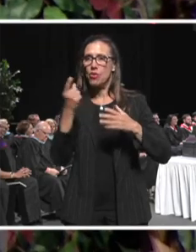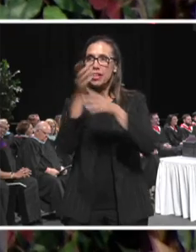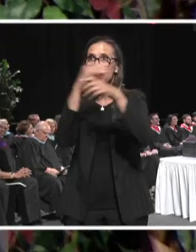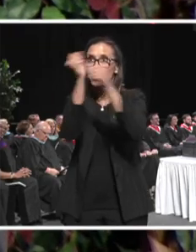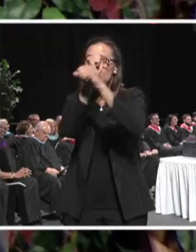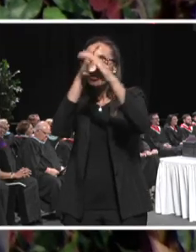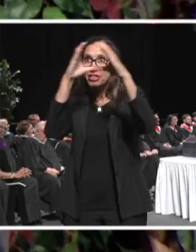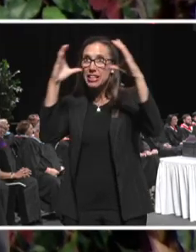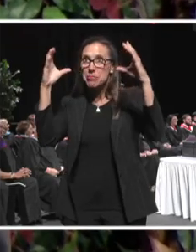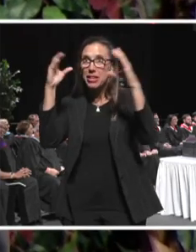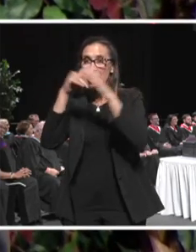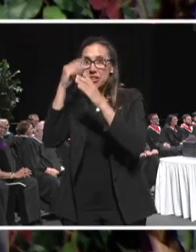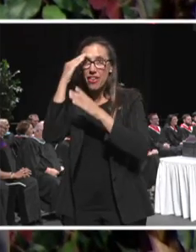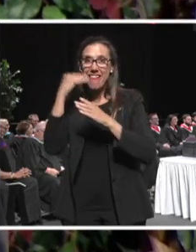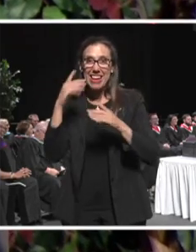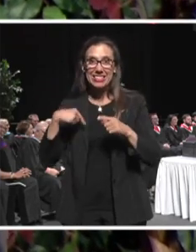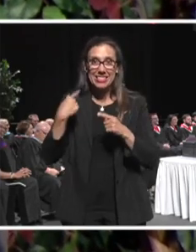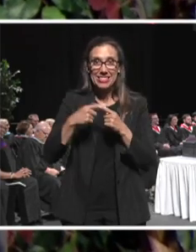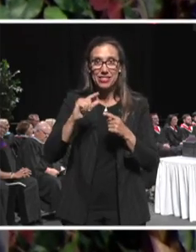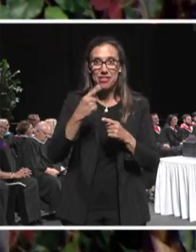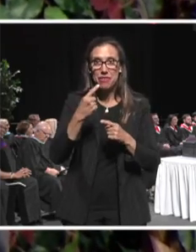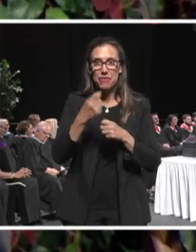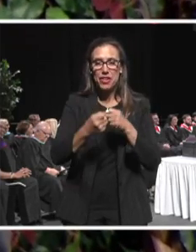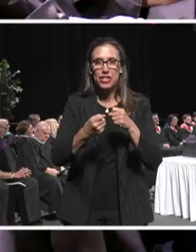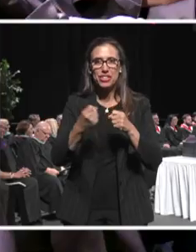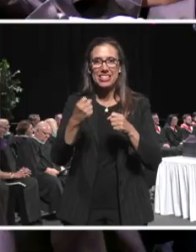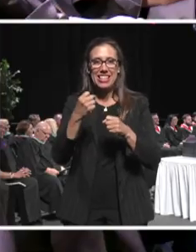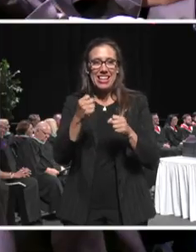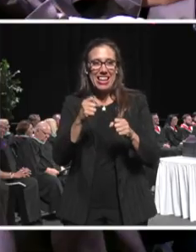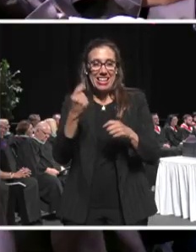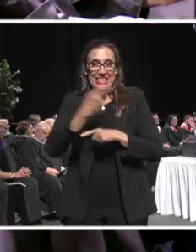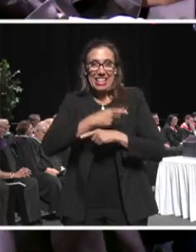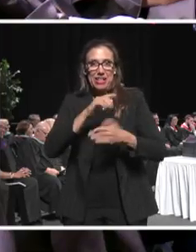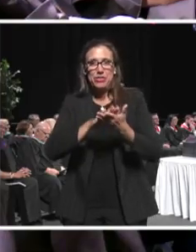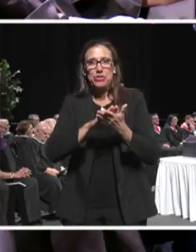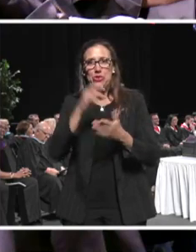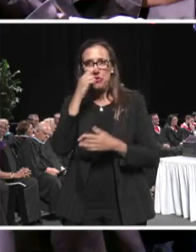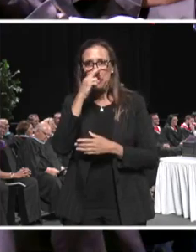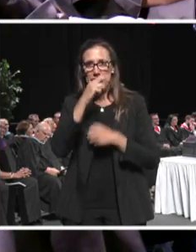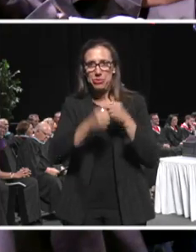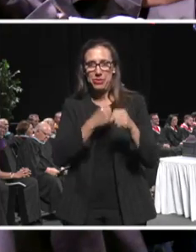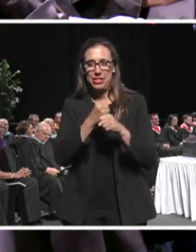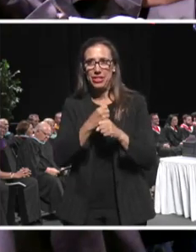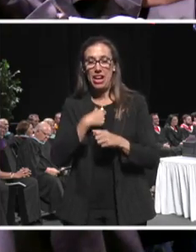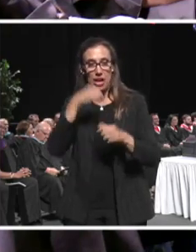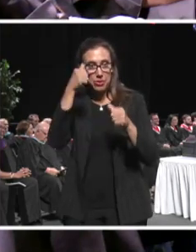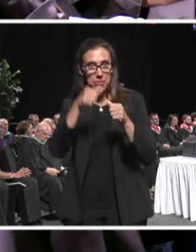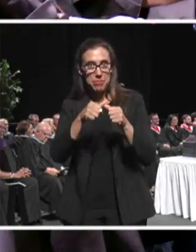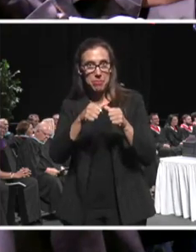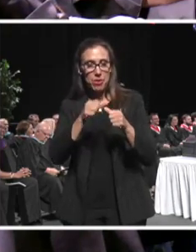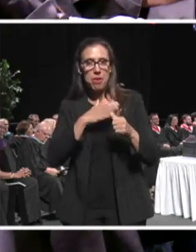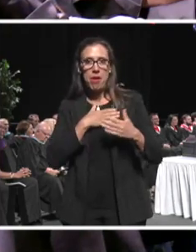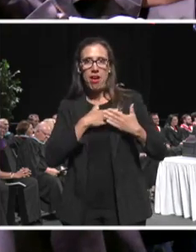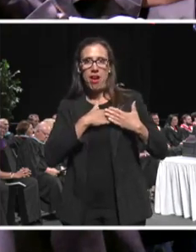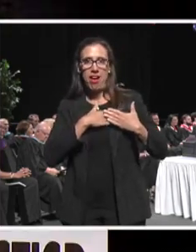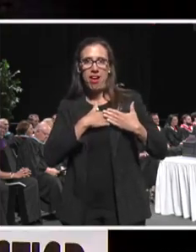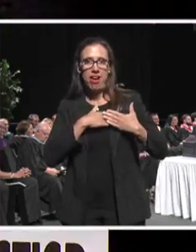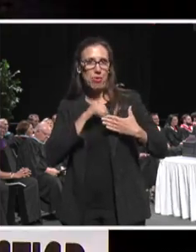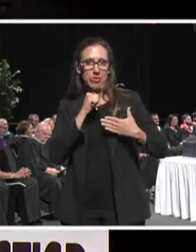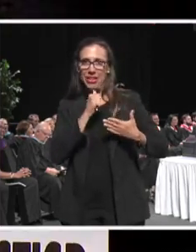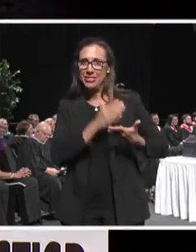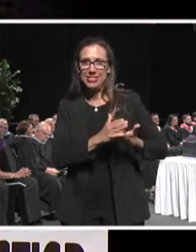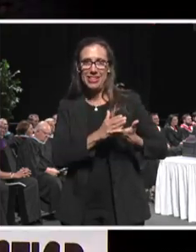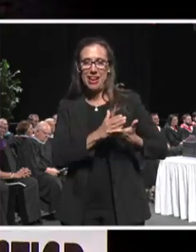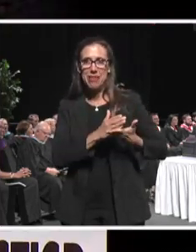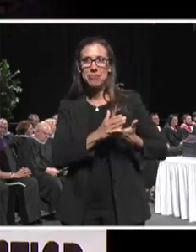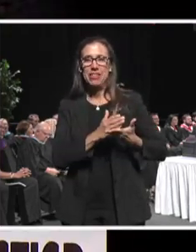in our heads since our first days as little fishies. I remember my heart could not stop beating at